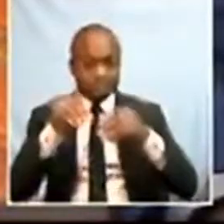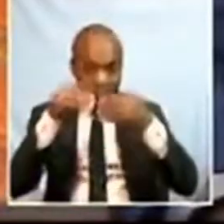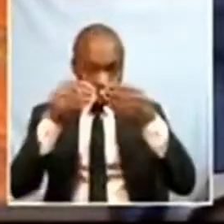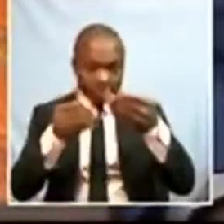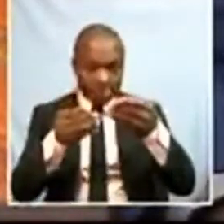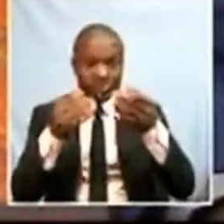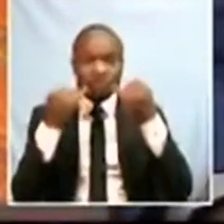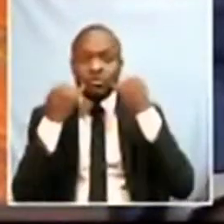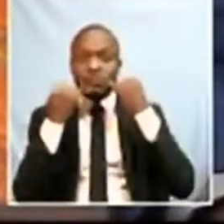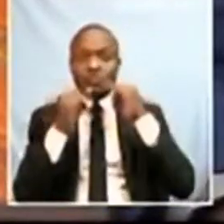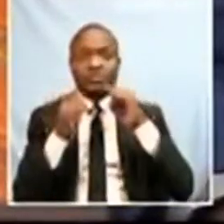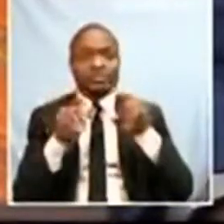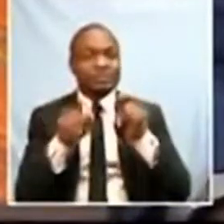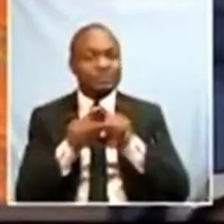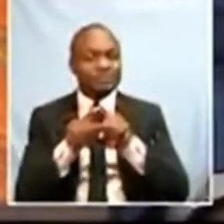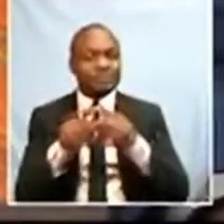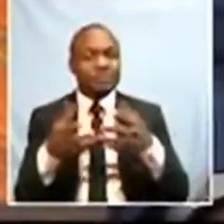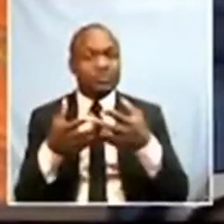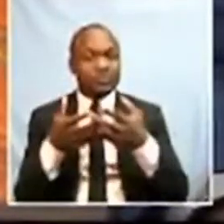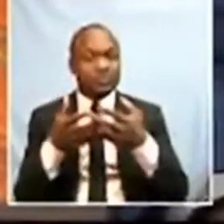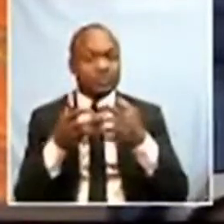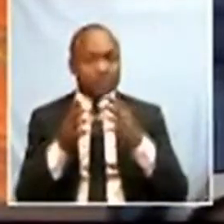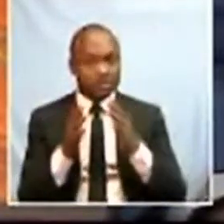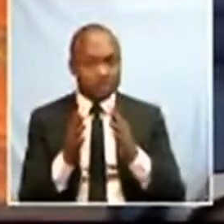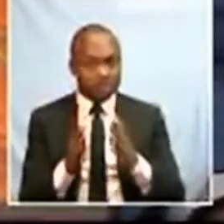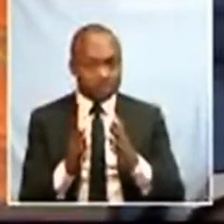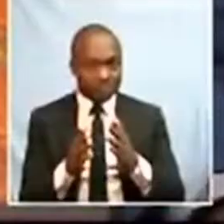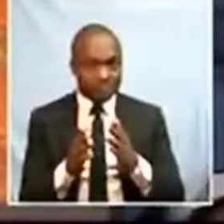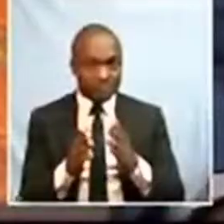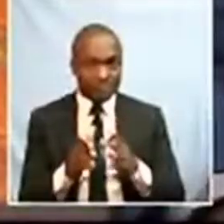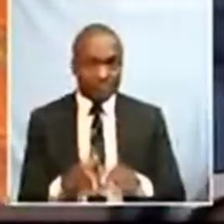same. Chair. Engineer.